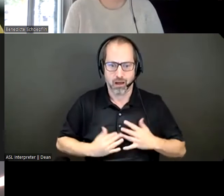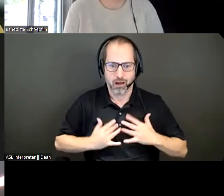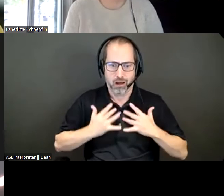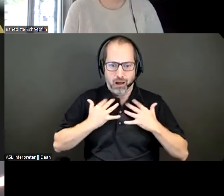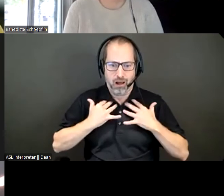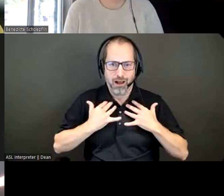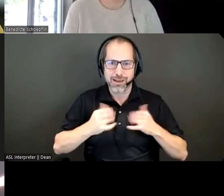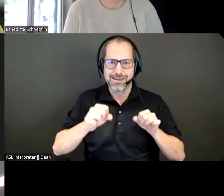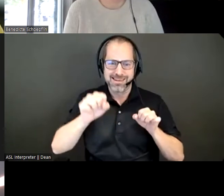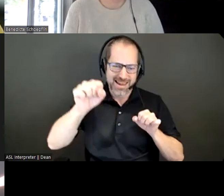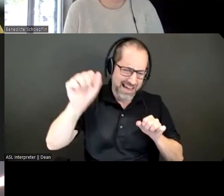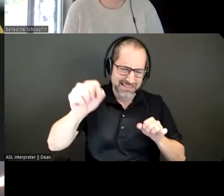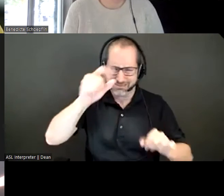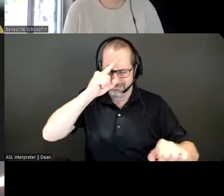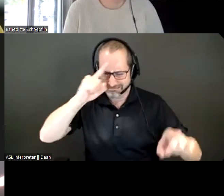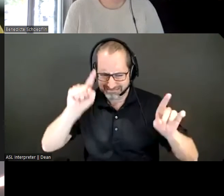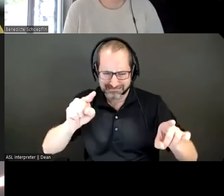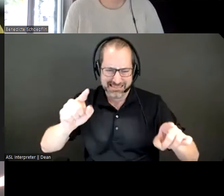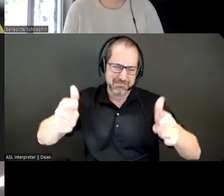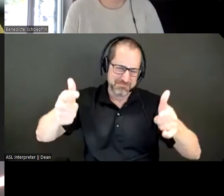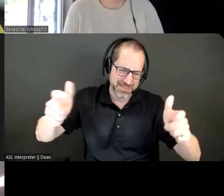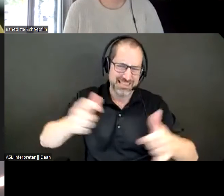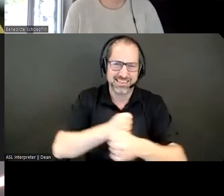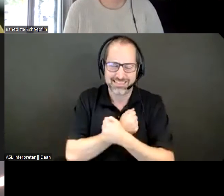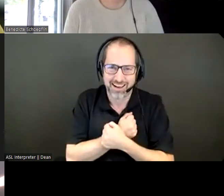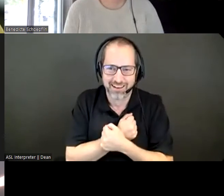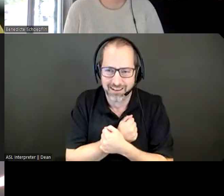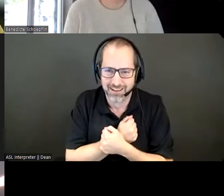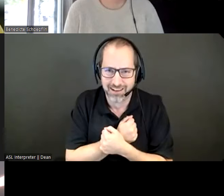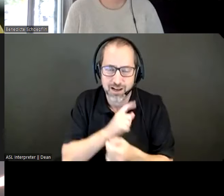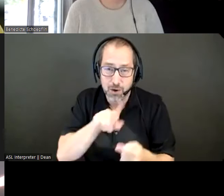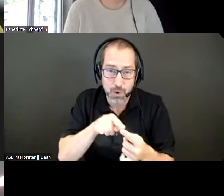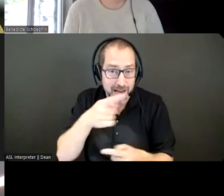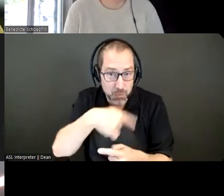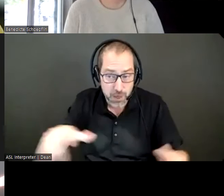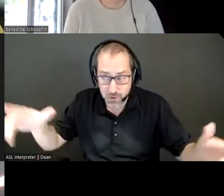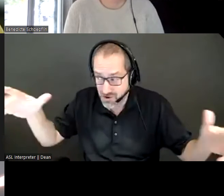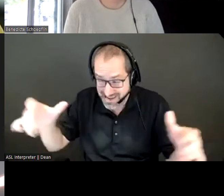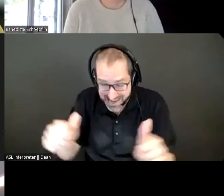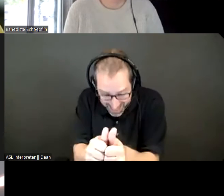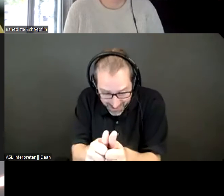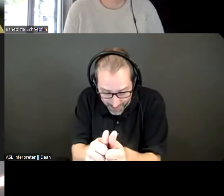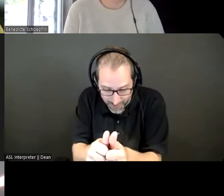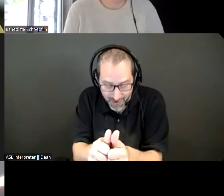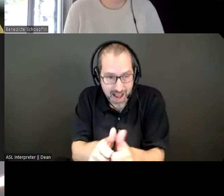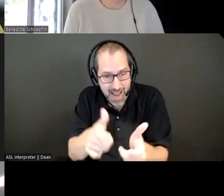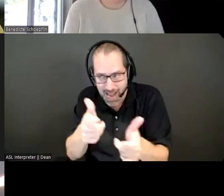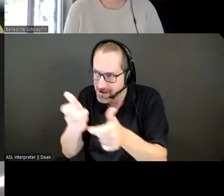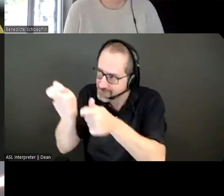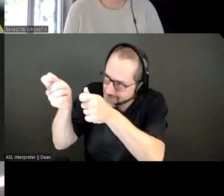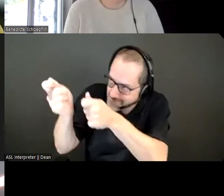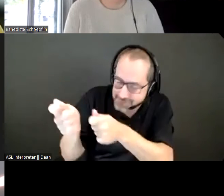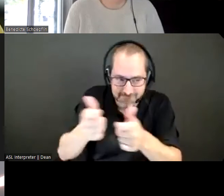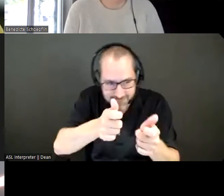love. When we are together and we're pulling forward the the wellness and the